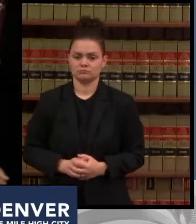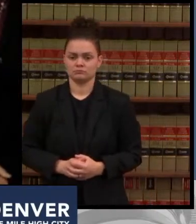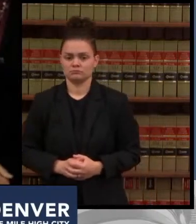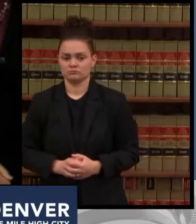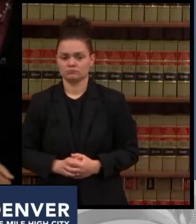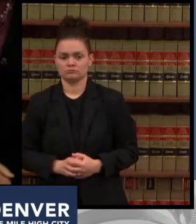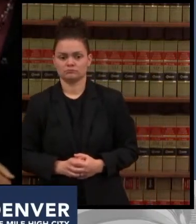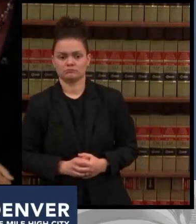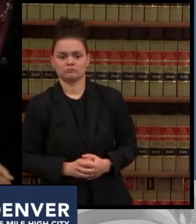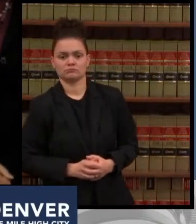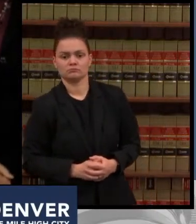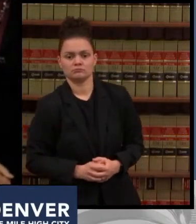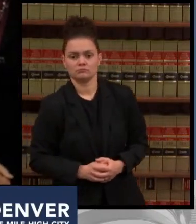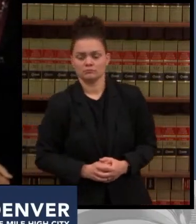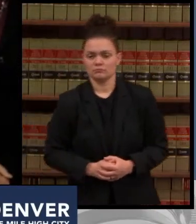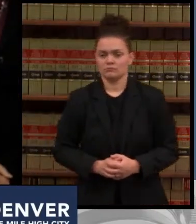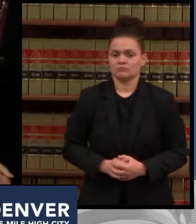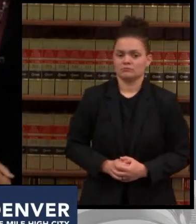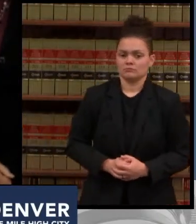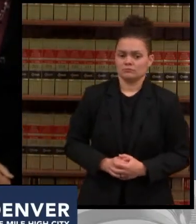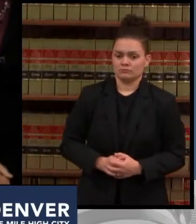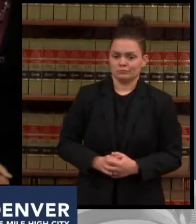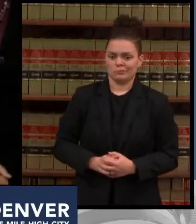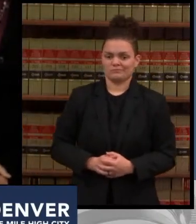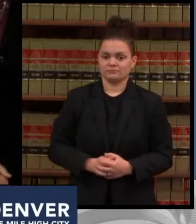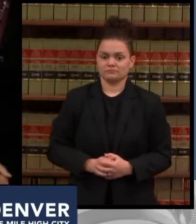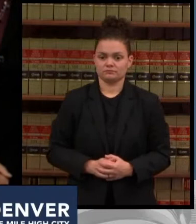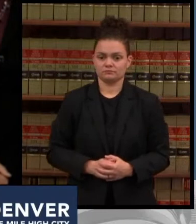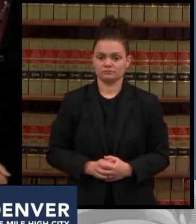Let me thank everyone for joining us today.